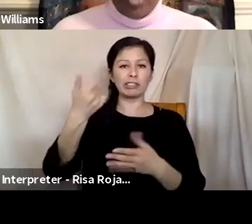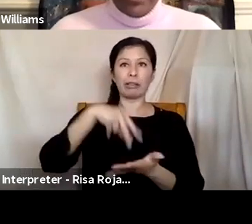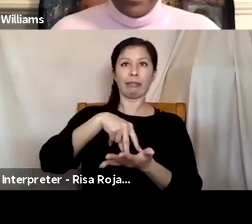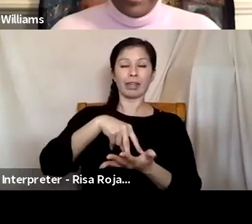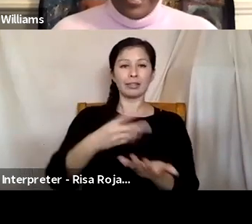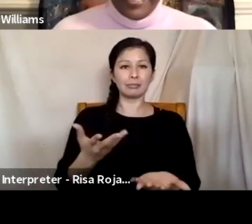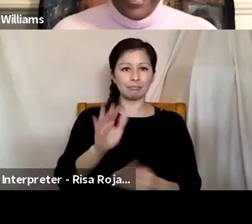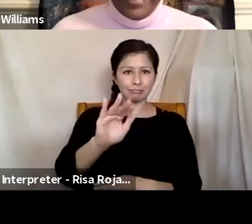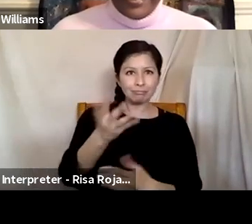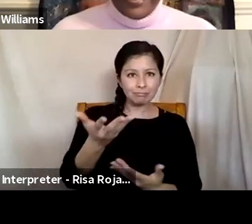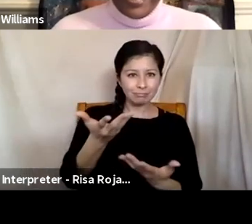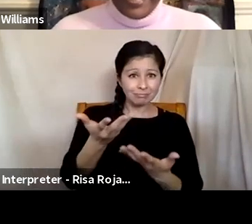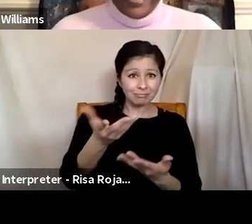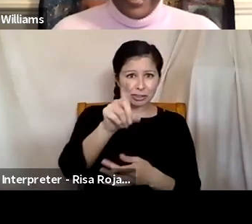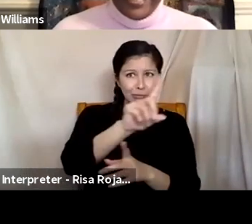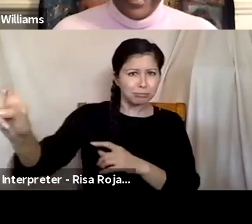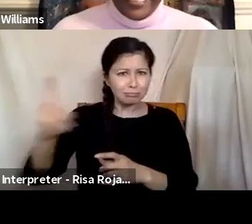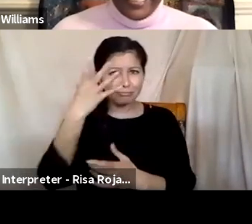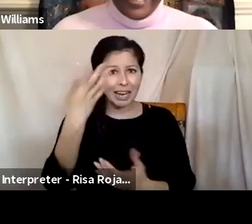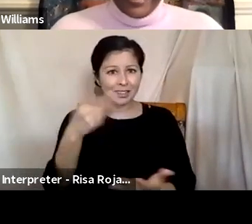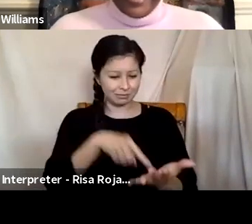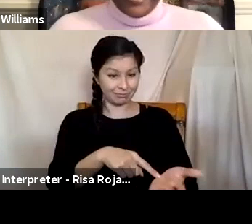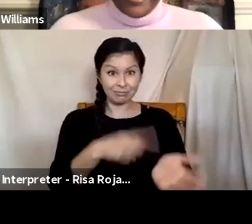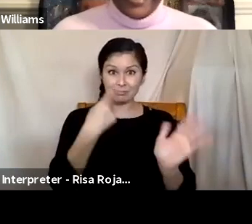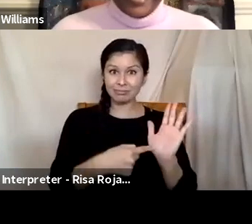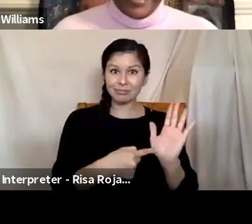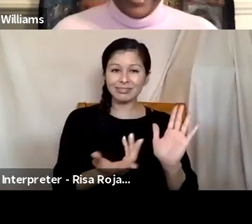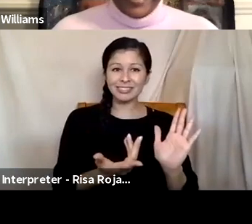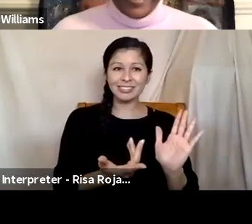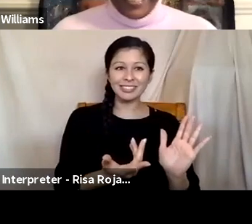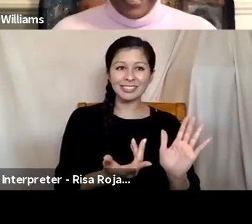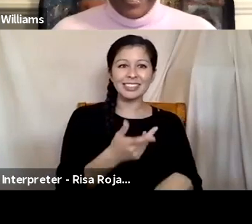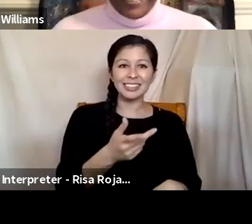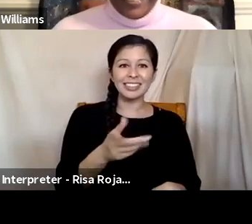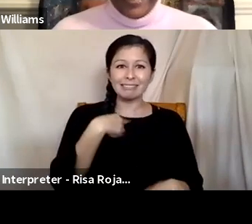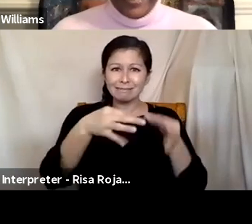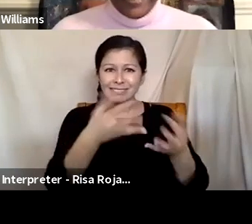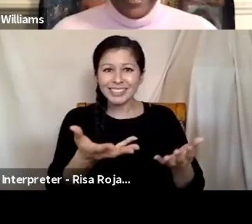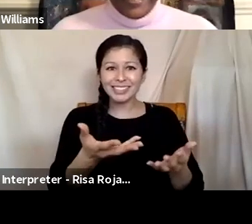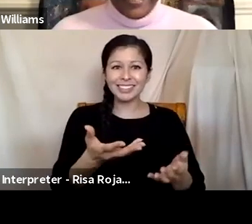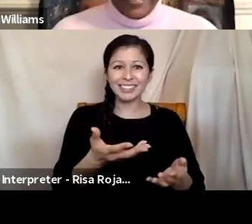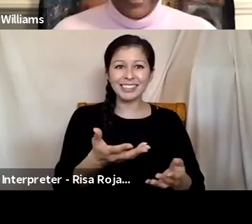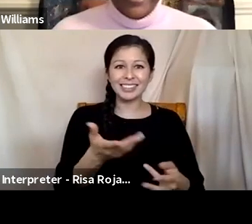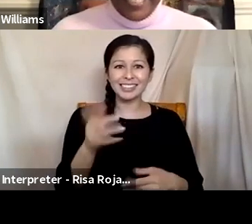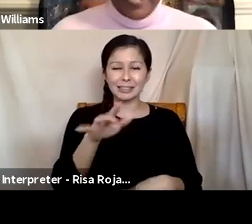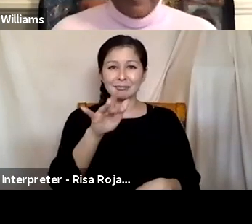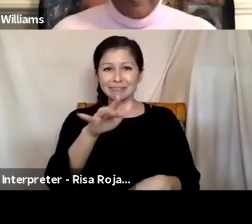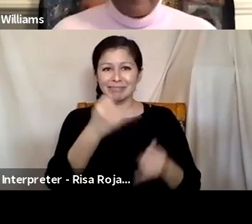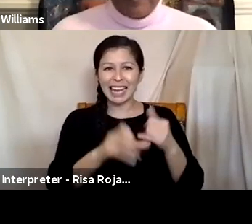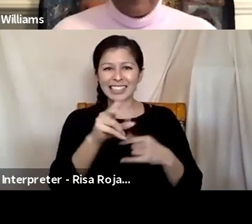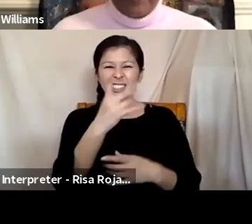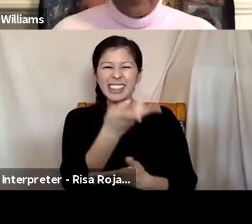standing there. And you're like, you could have, that would have, Right. yeah, that would have just put the button at the end of the scene. So